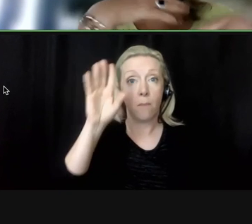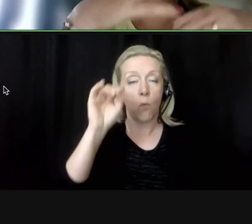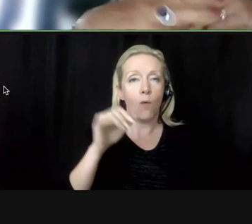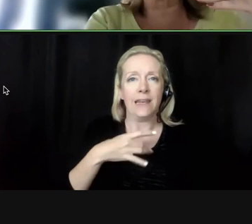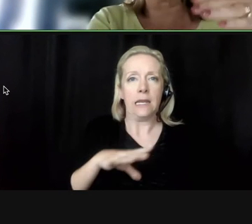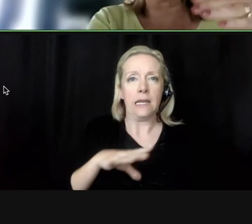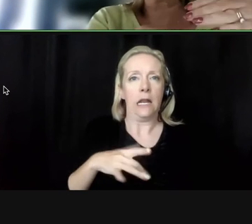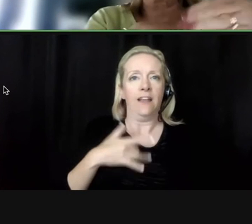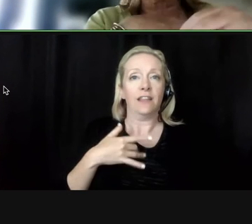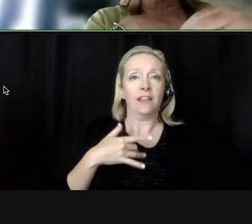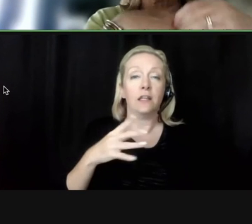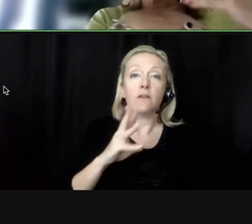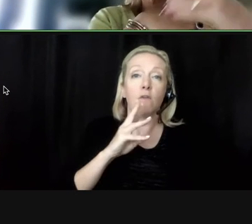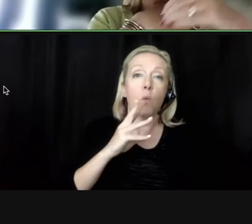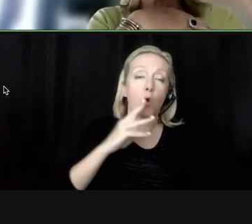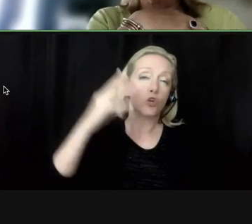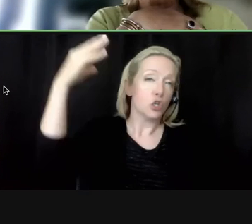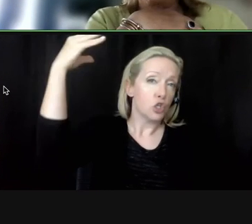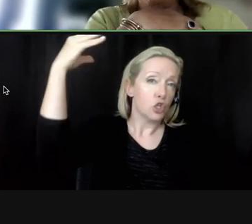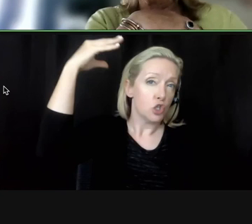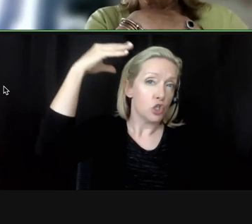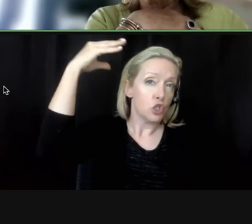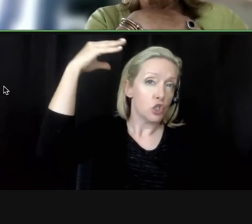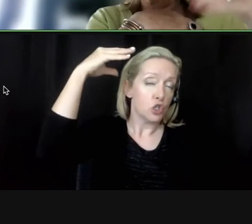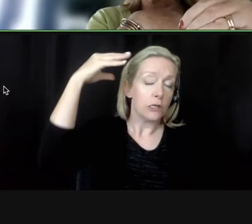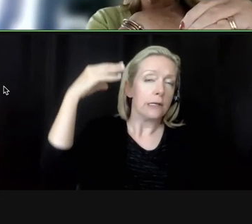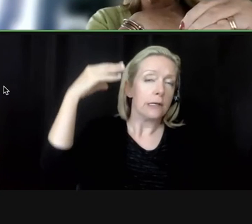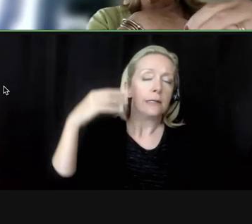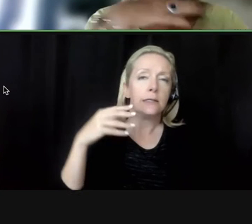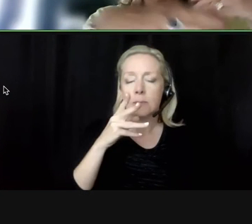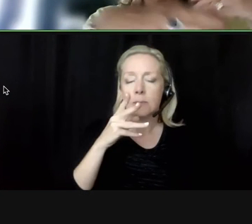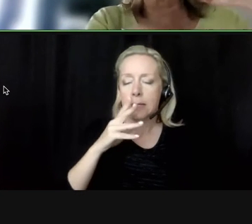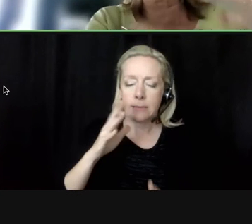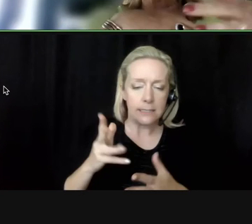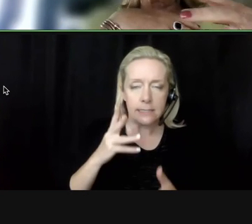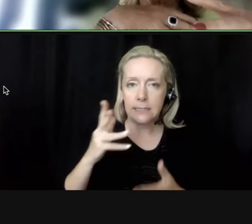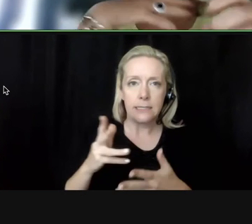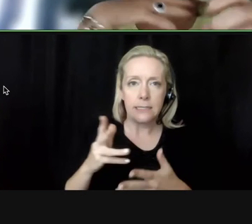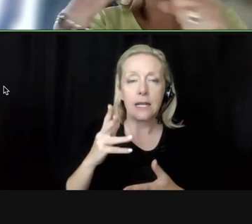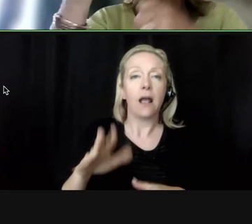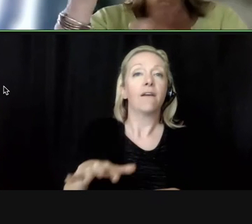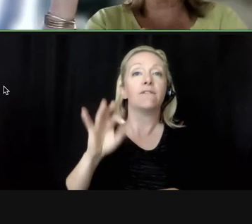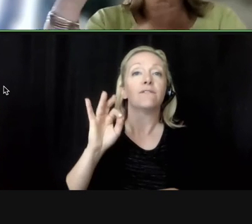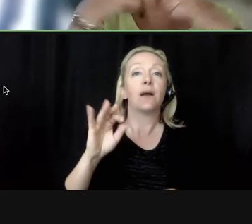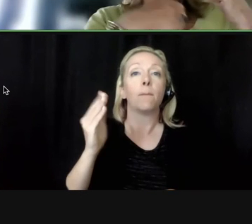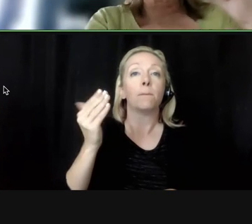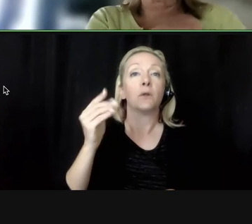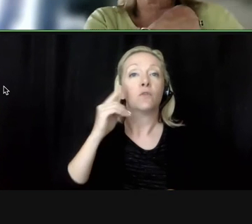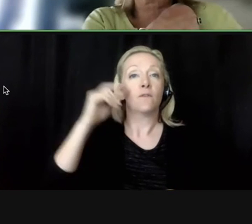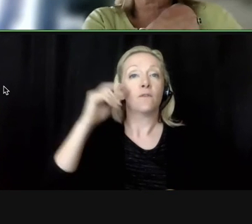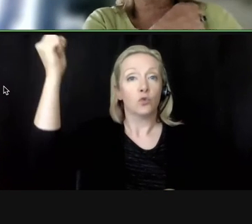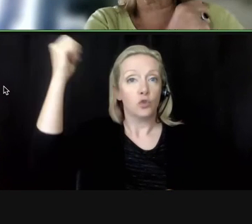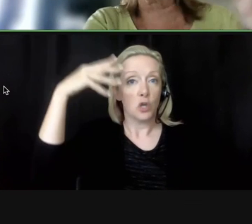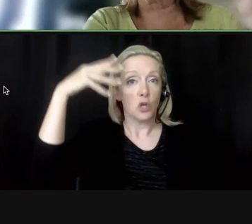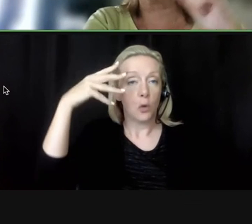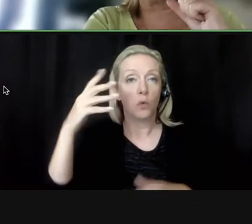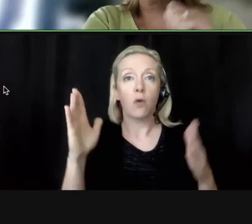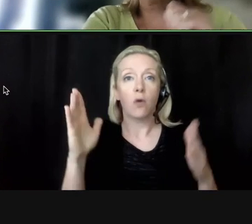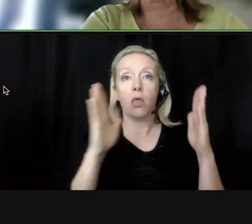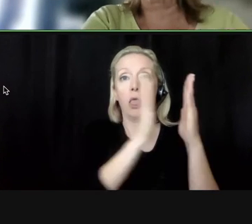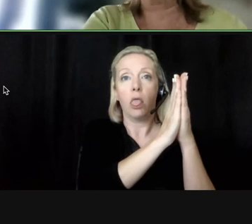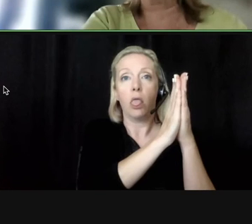many tries. So she finally got a shower mirror to put in. And then she also found that she switched out